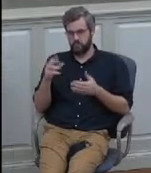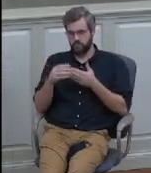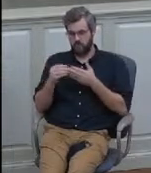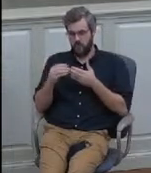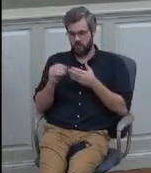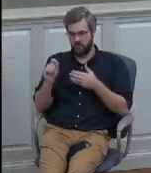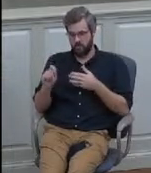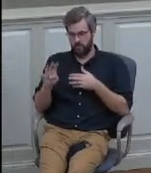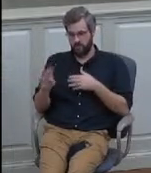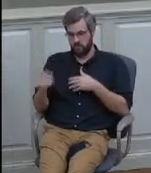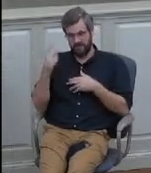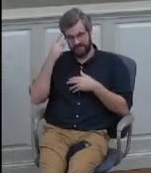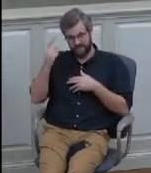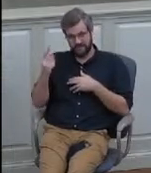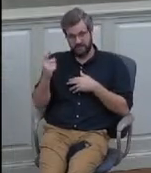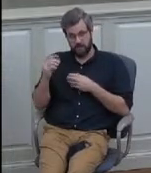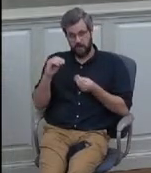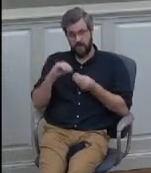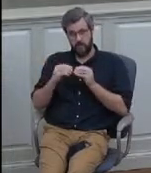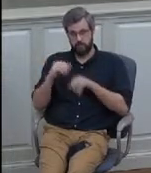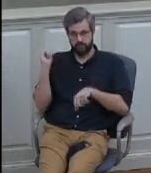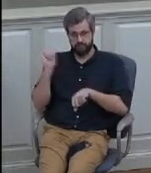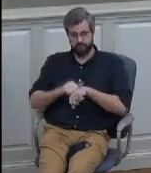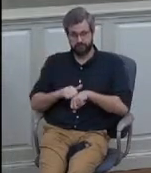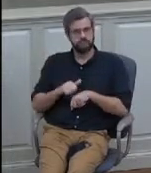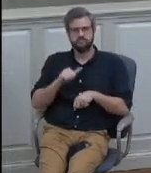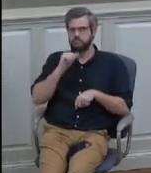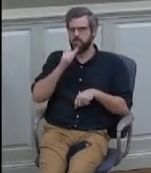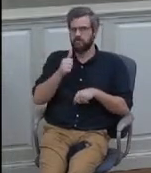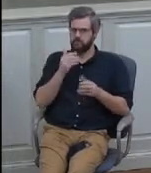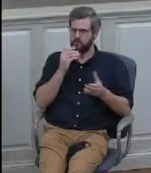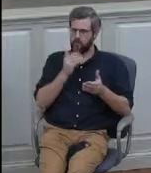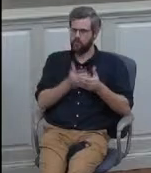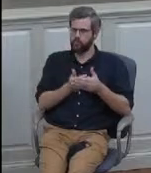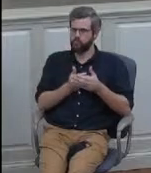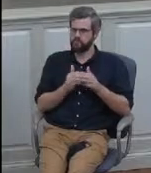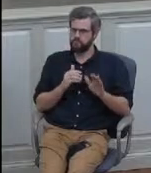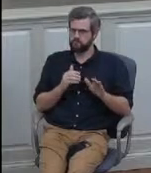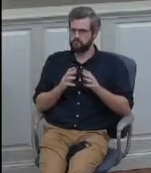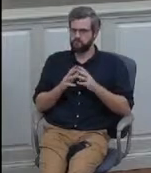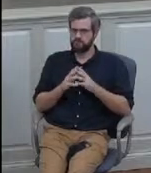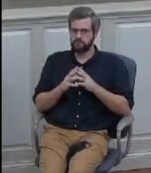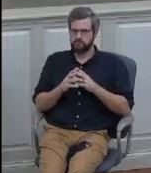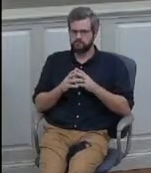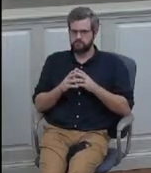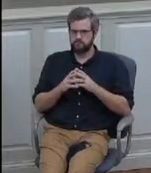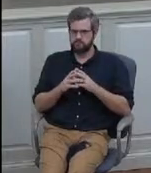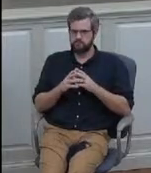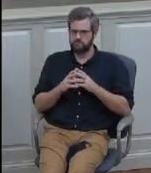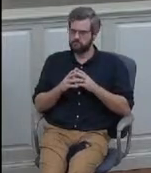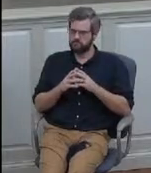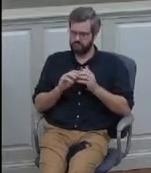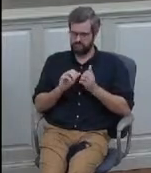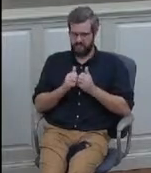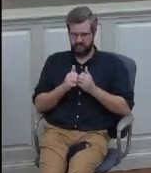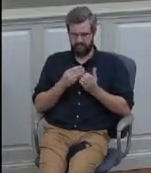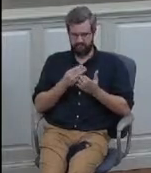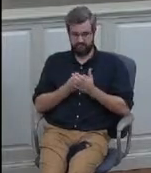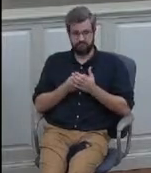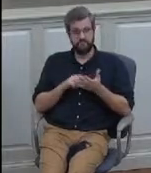$94,882.40. That number is not concrete, but it's pretty close. So that's what the impact to the budget would be. That would leave us